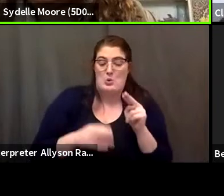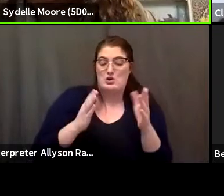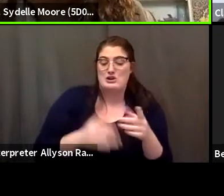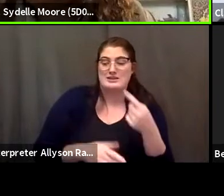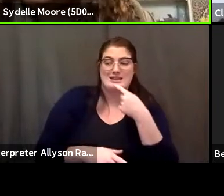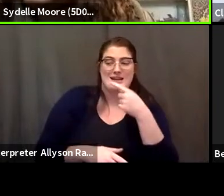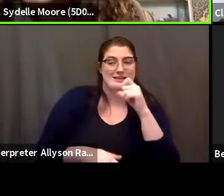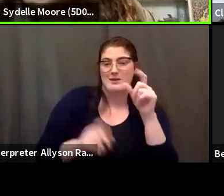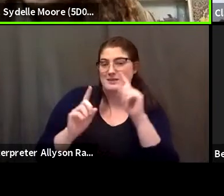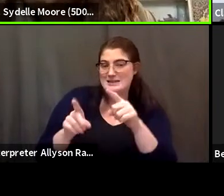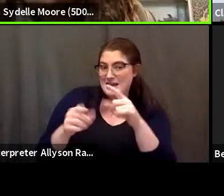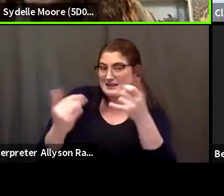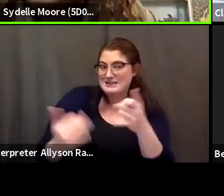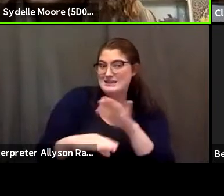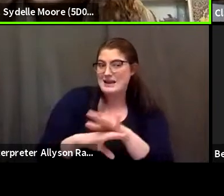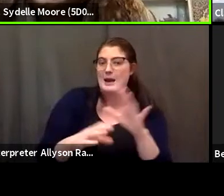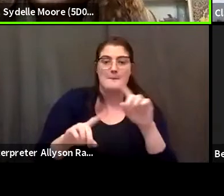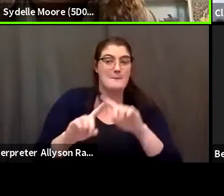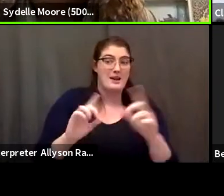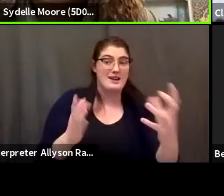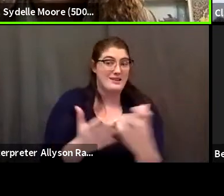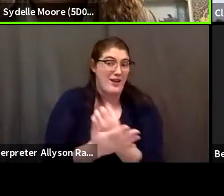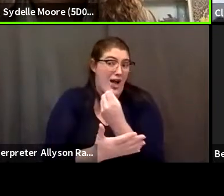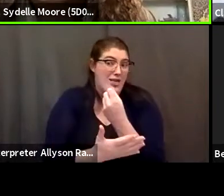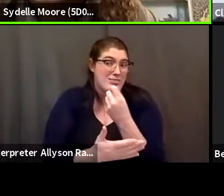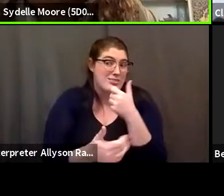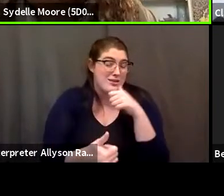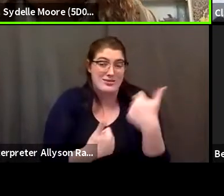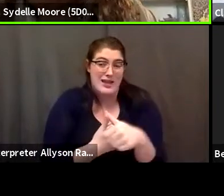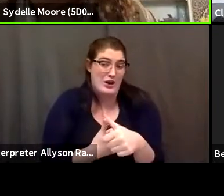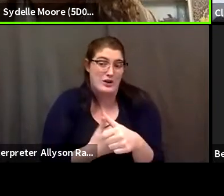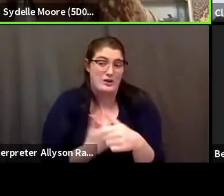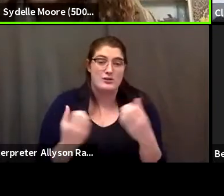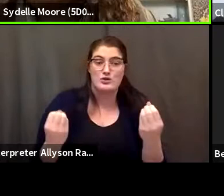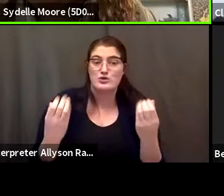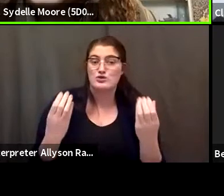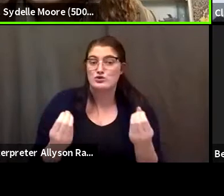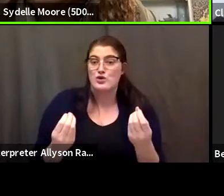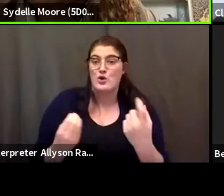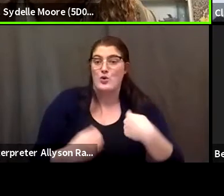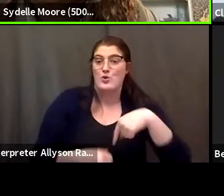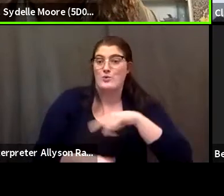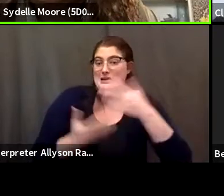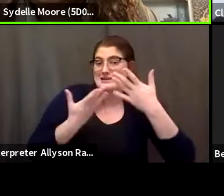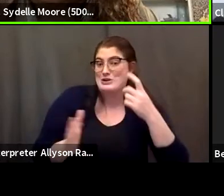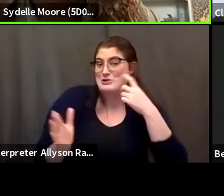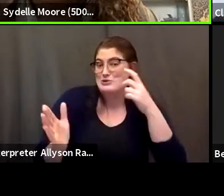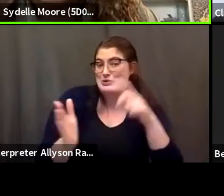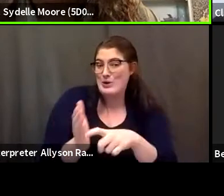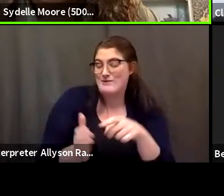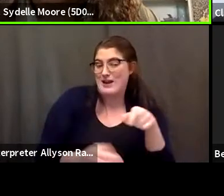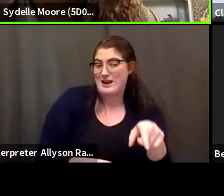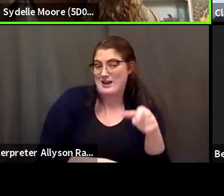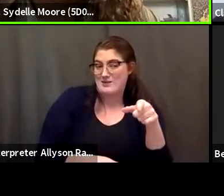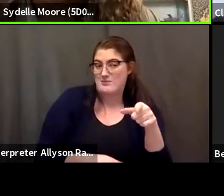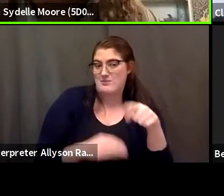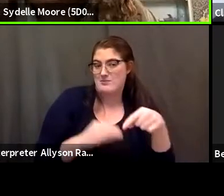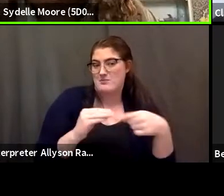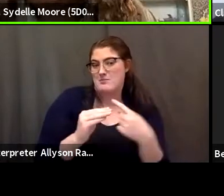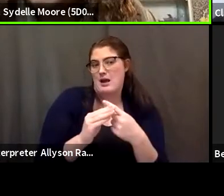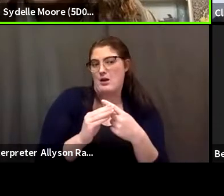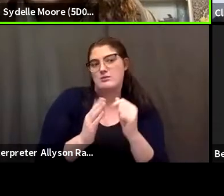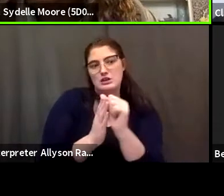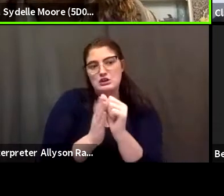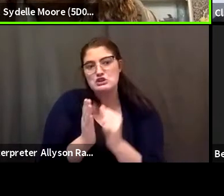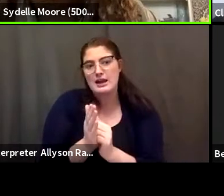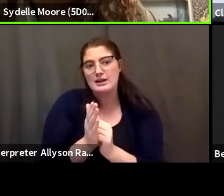had received the letter. And so we did notify him. And then once